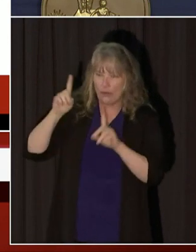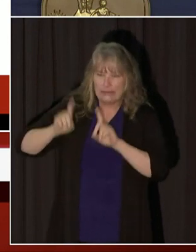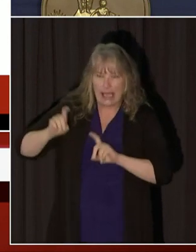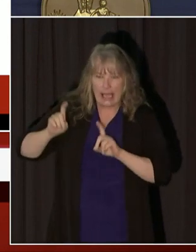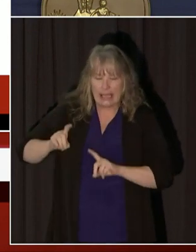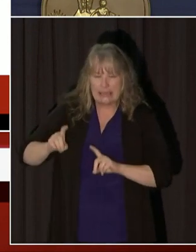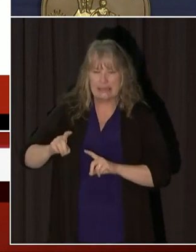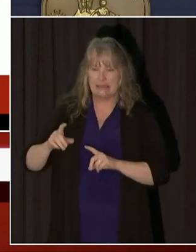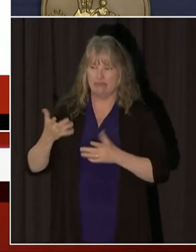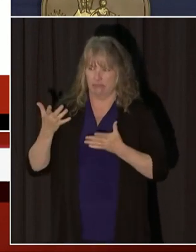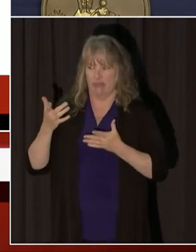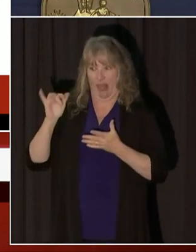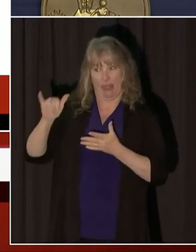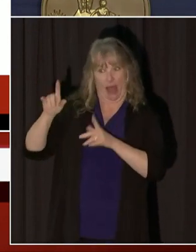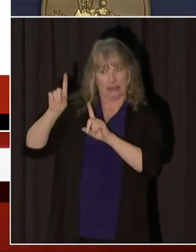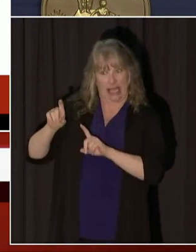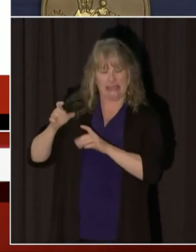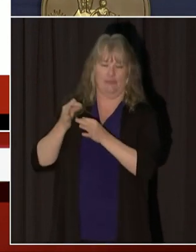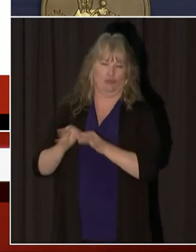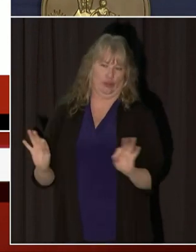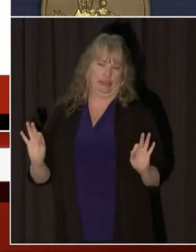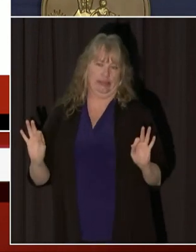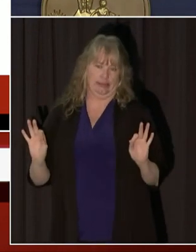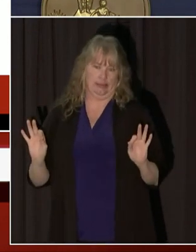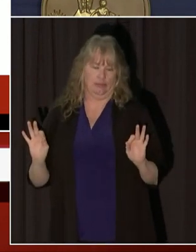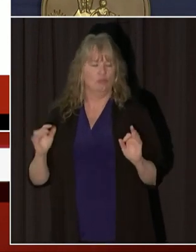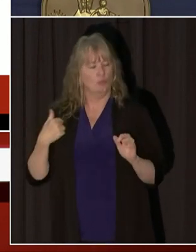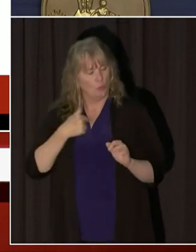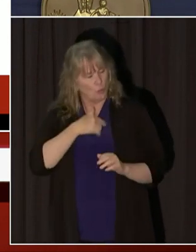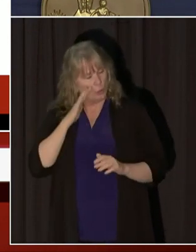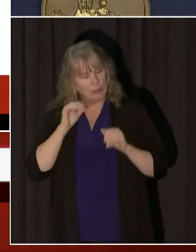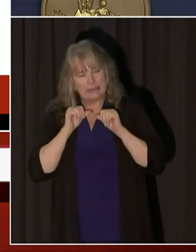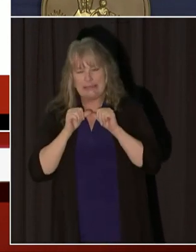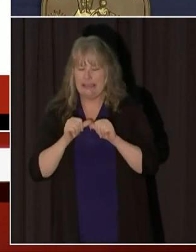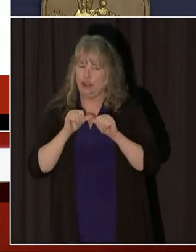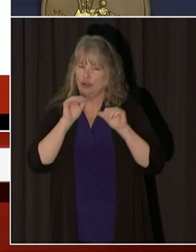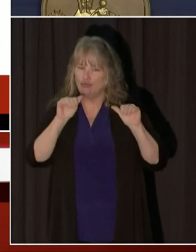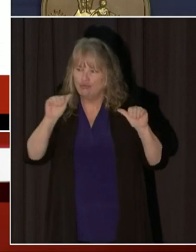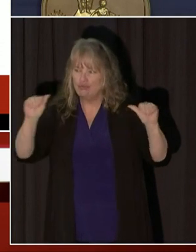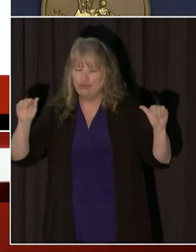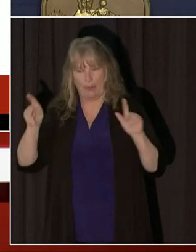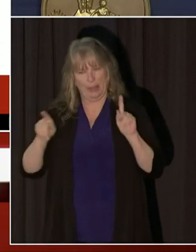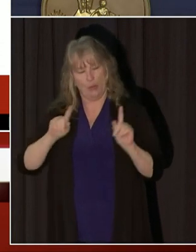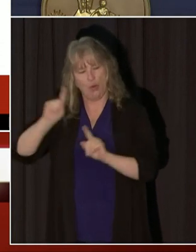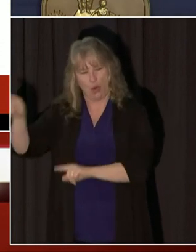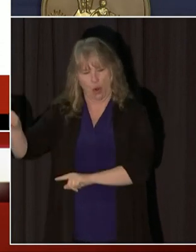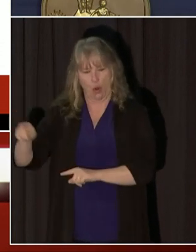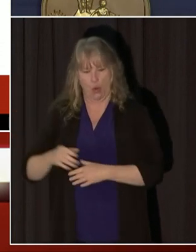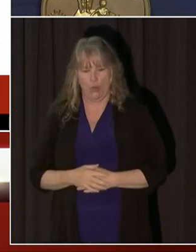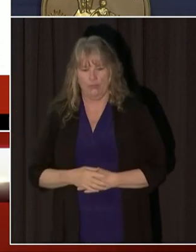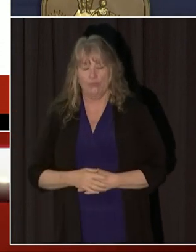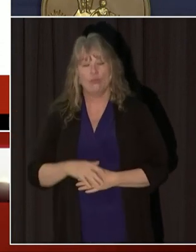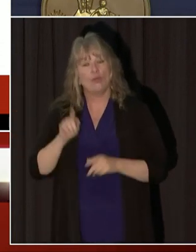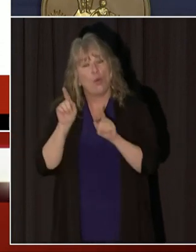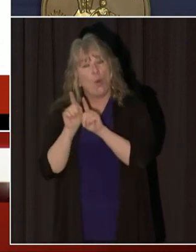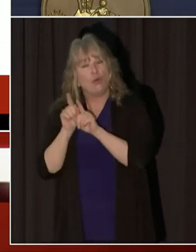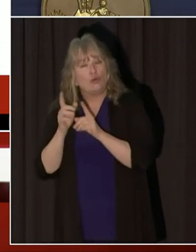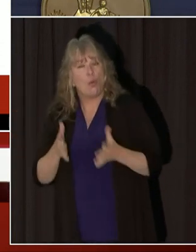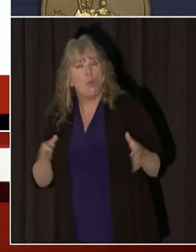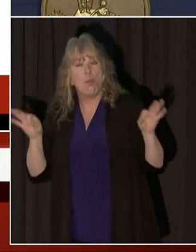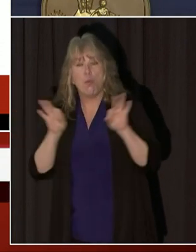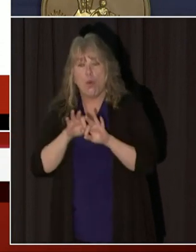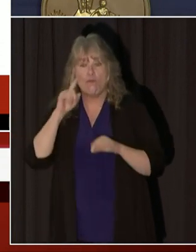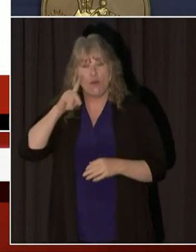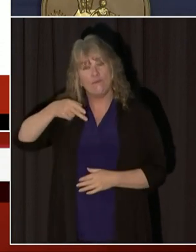those tests are free. And we will continue to do that. It is also important to a phased